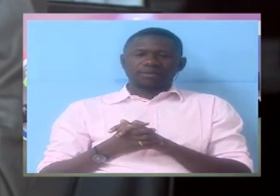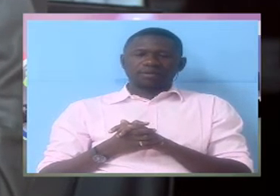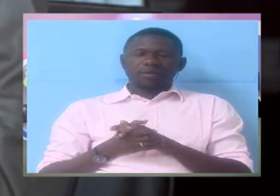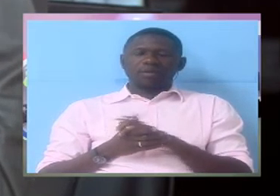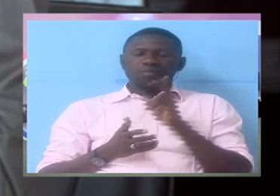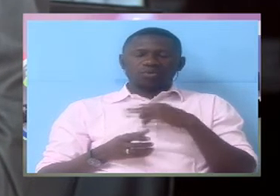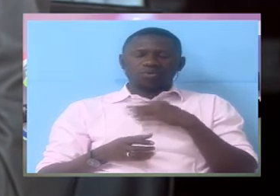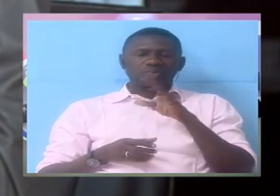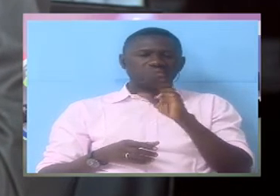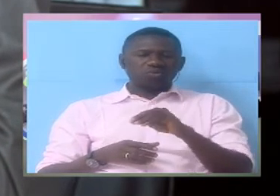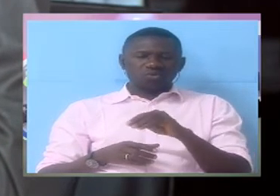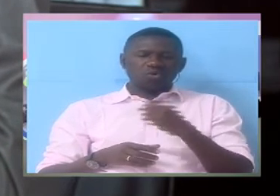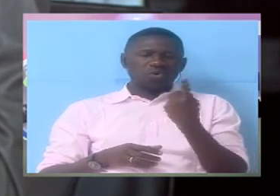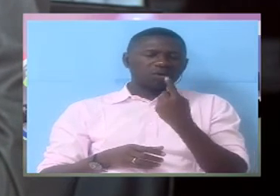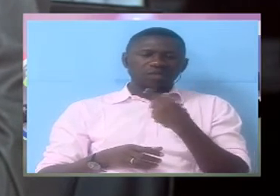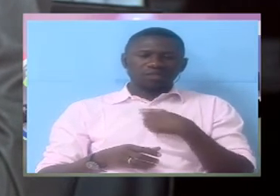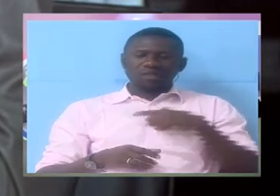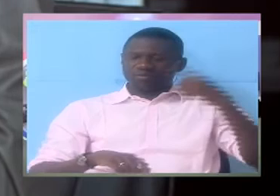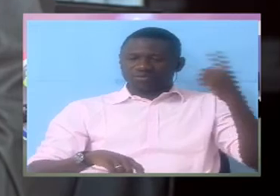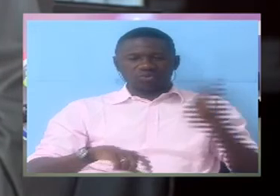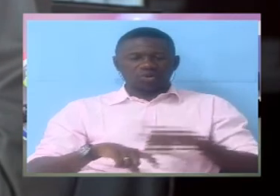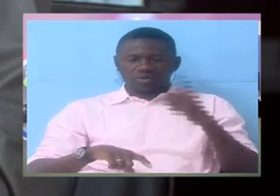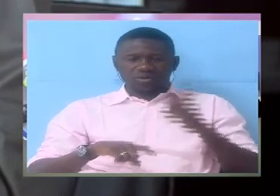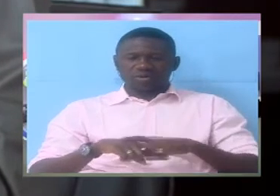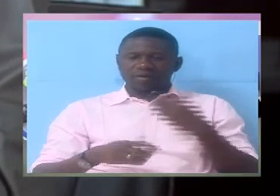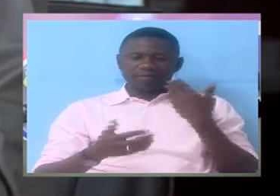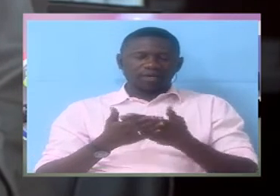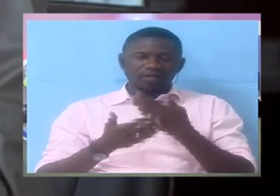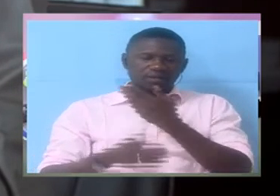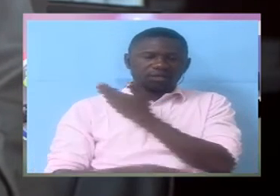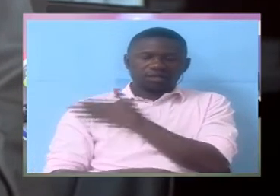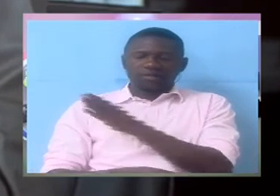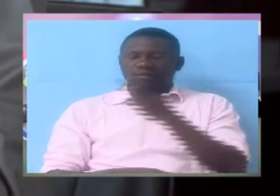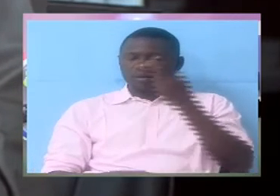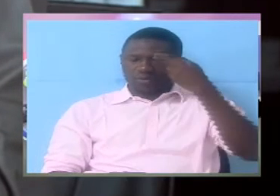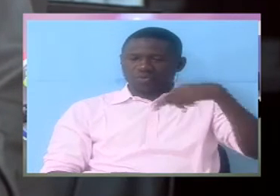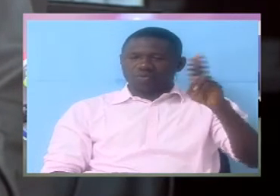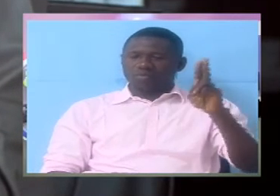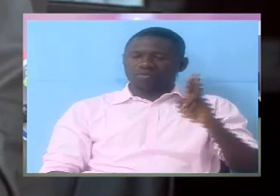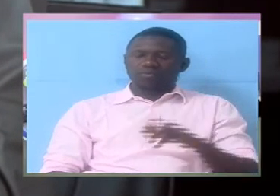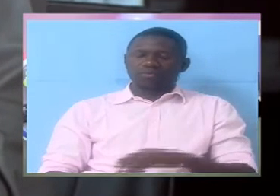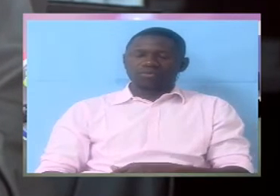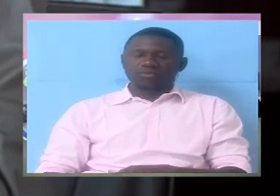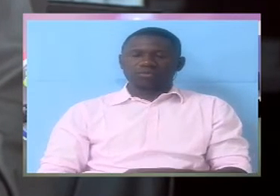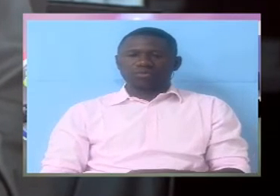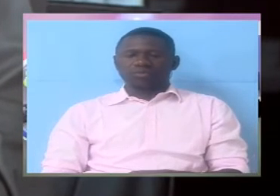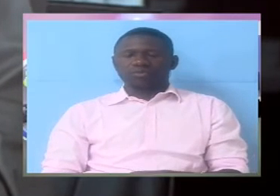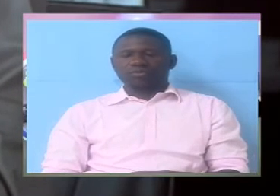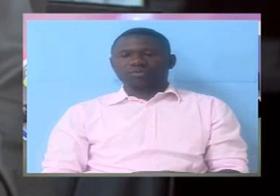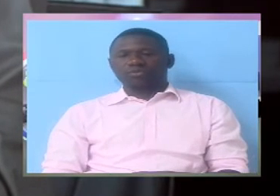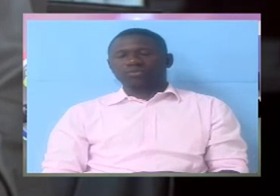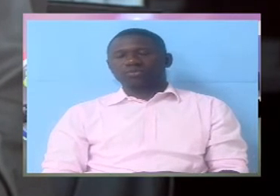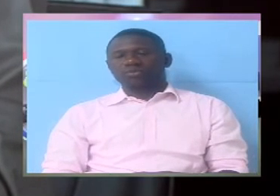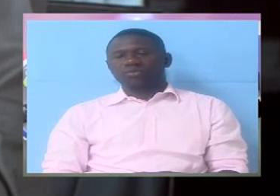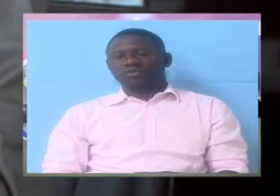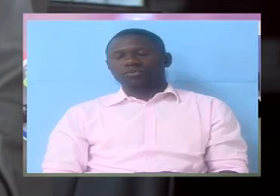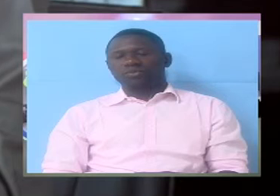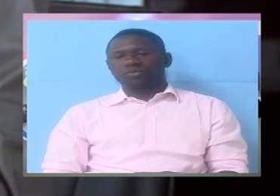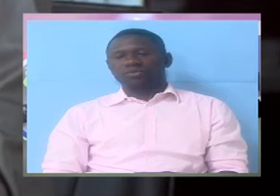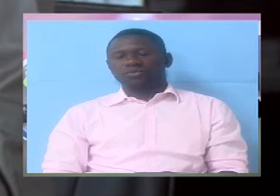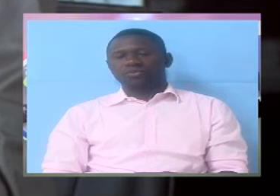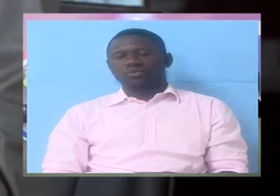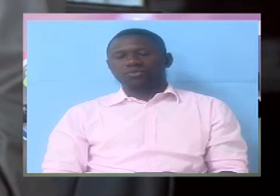kaltara? Don't you think you are short of doing what you should have done? Because now you started to beat